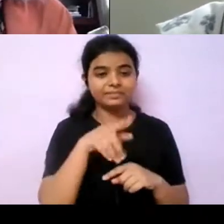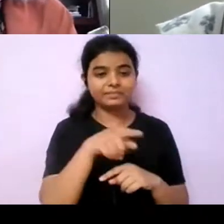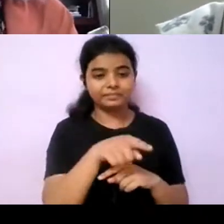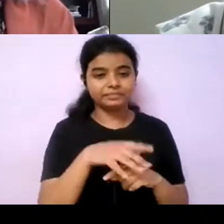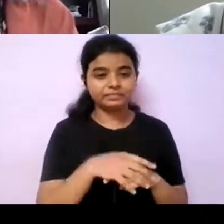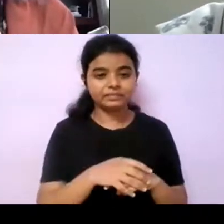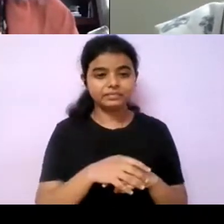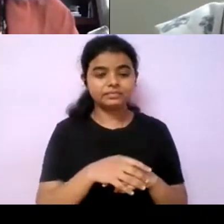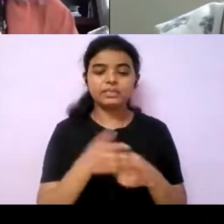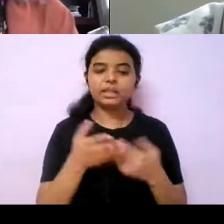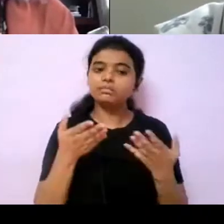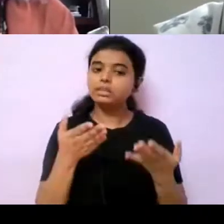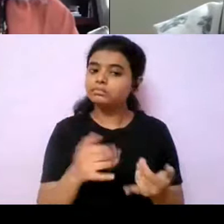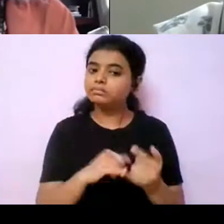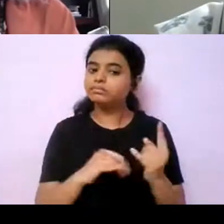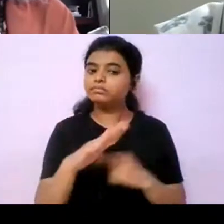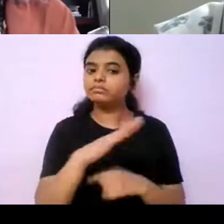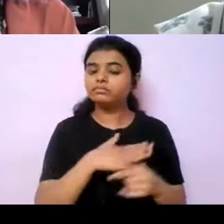even in that situation,